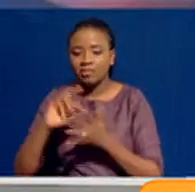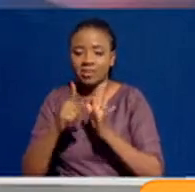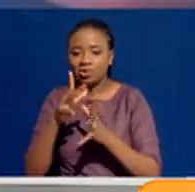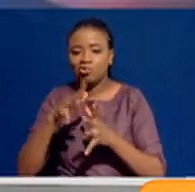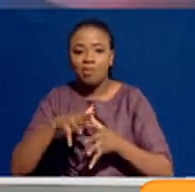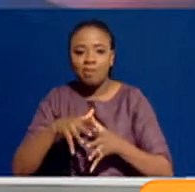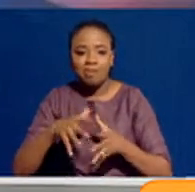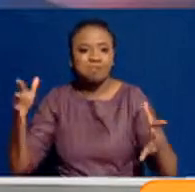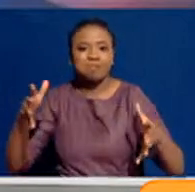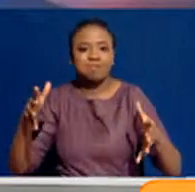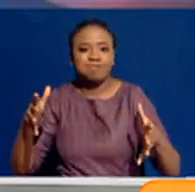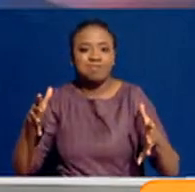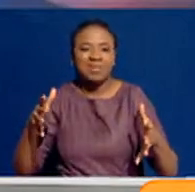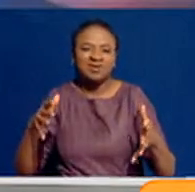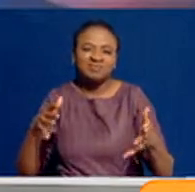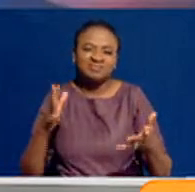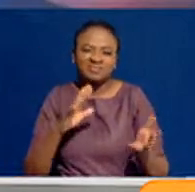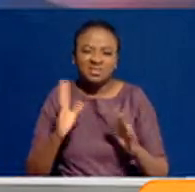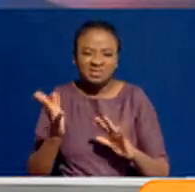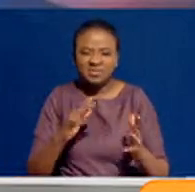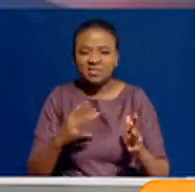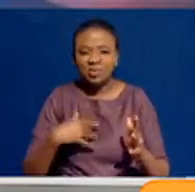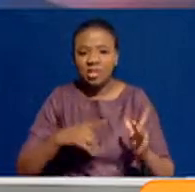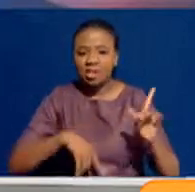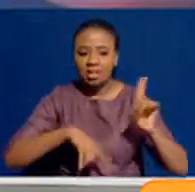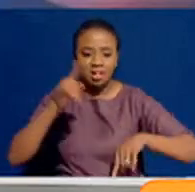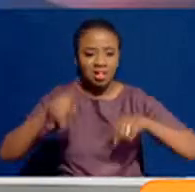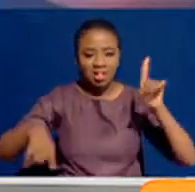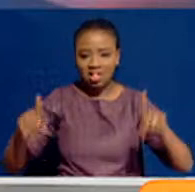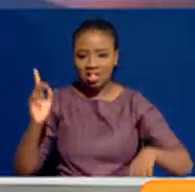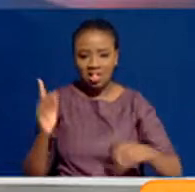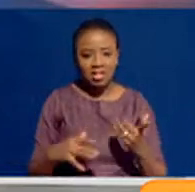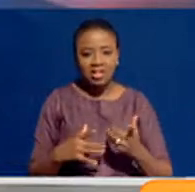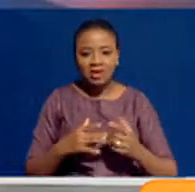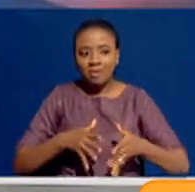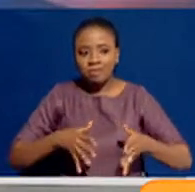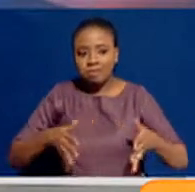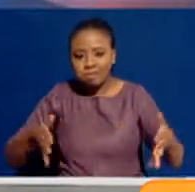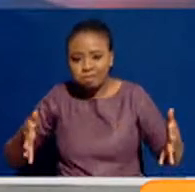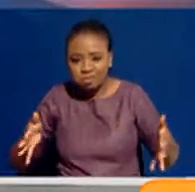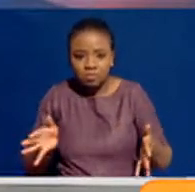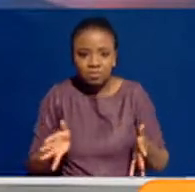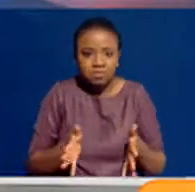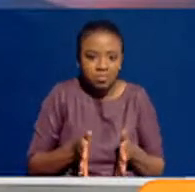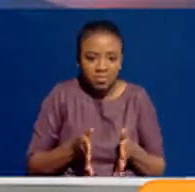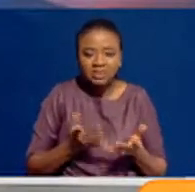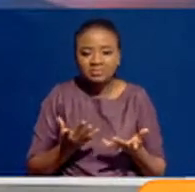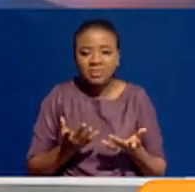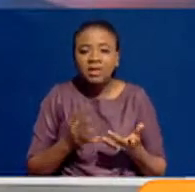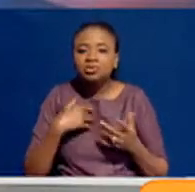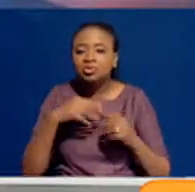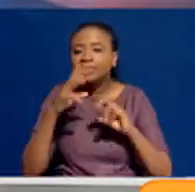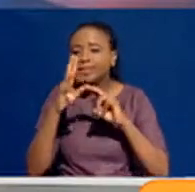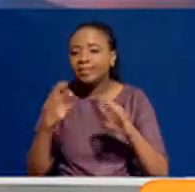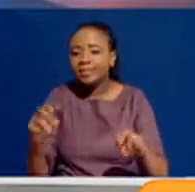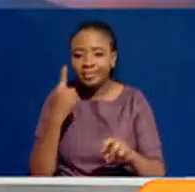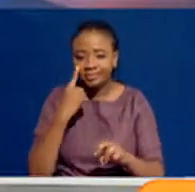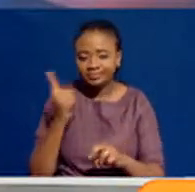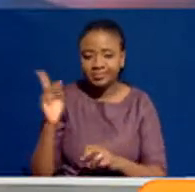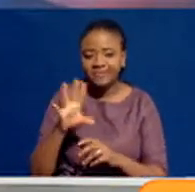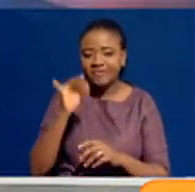all have thin and overweight phases in our lives. I sought to find out more about weight loss surgery. Take a look.